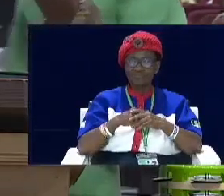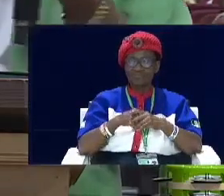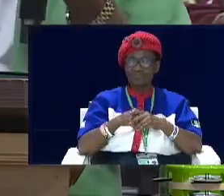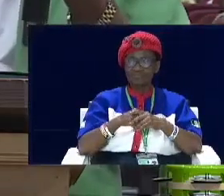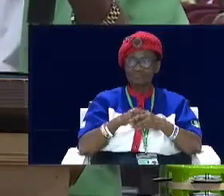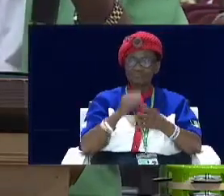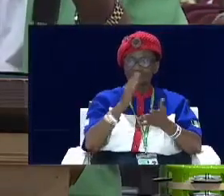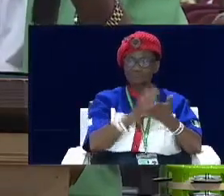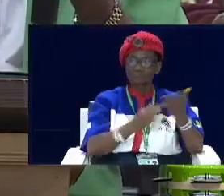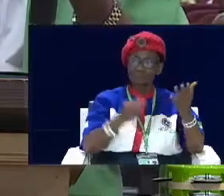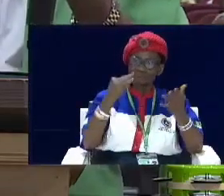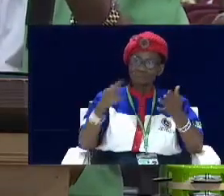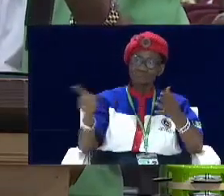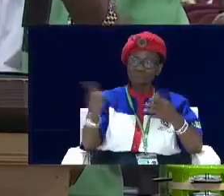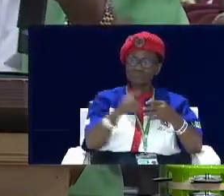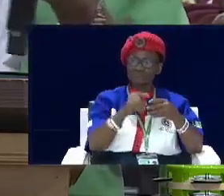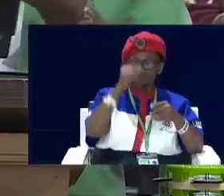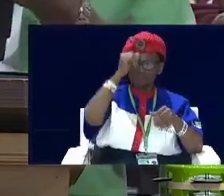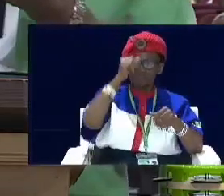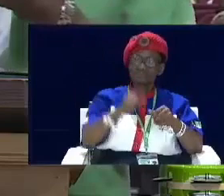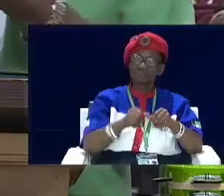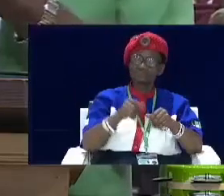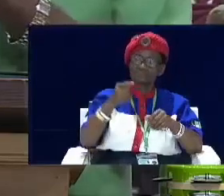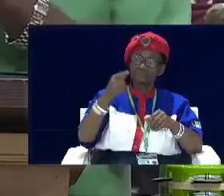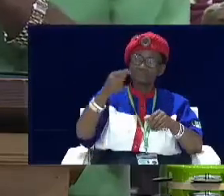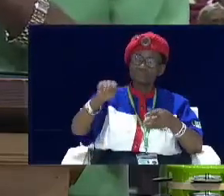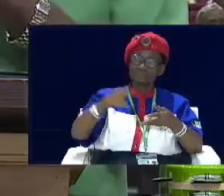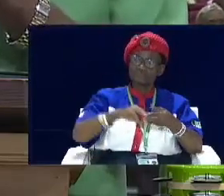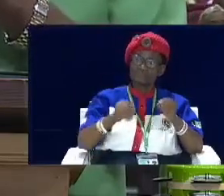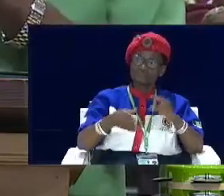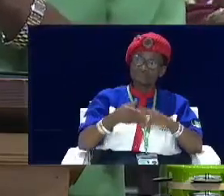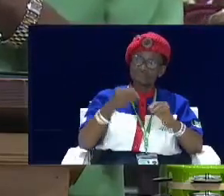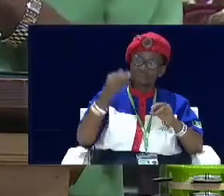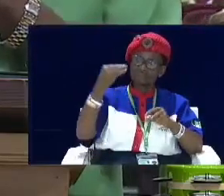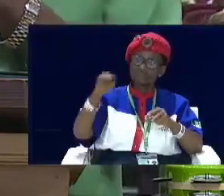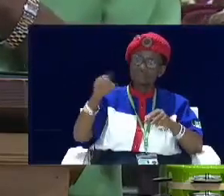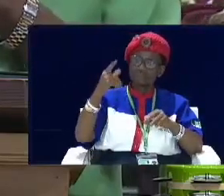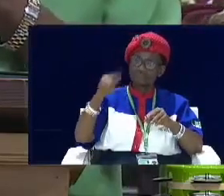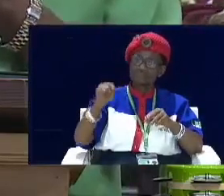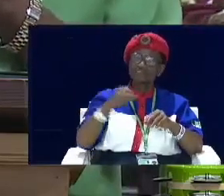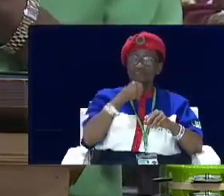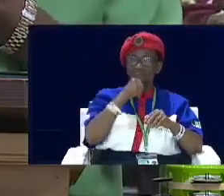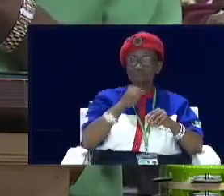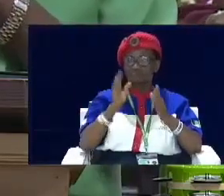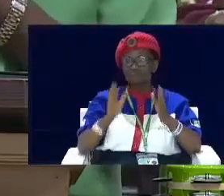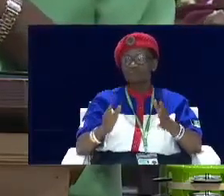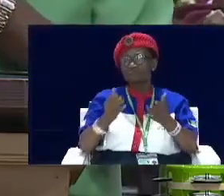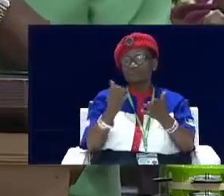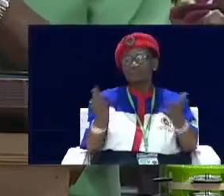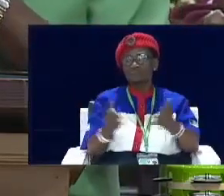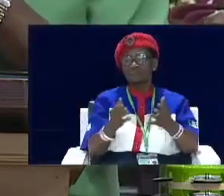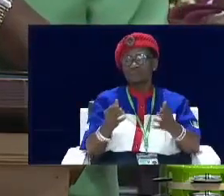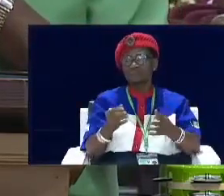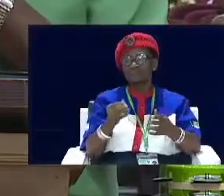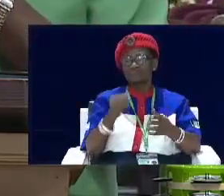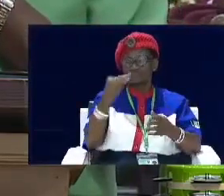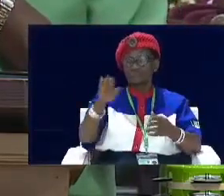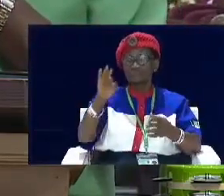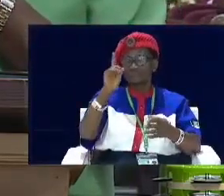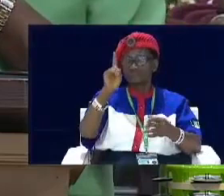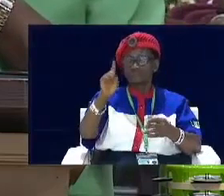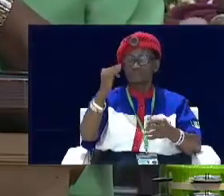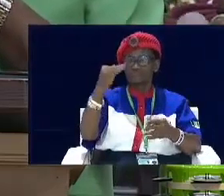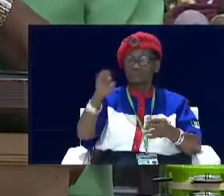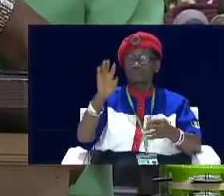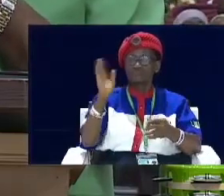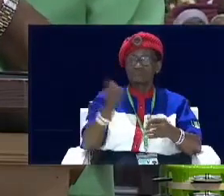Some of you remember the testimony of, I mean, the elders here will remember the testimony of one of our midwives. Àwọn àgbà